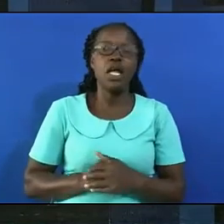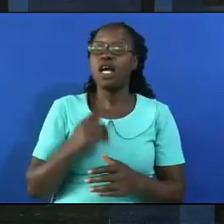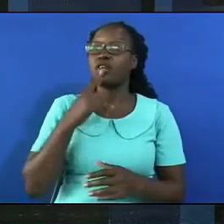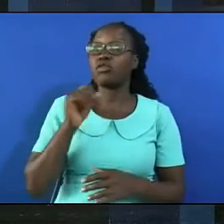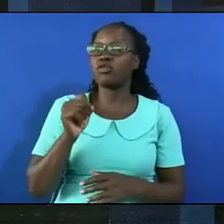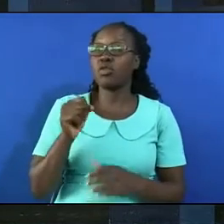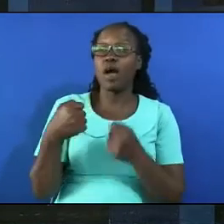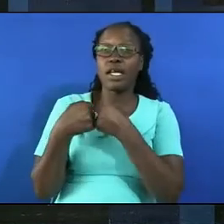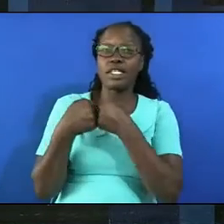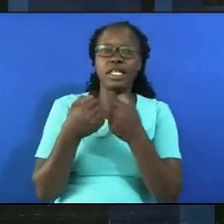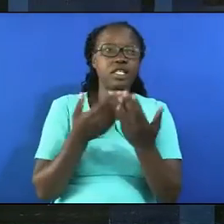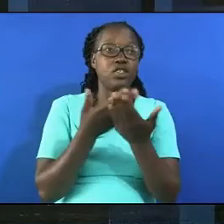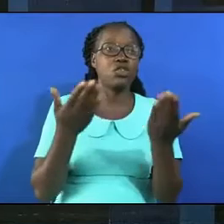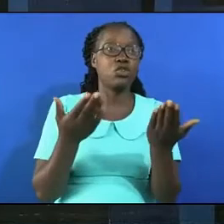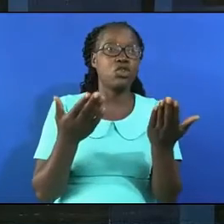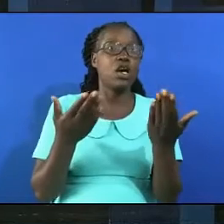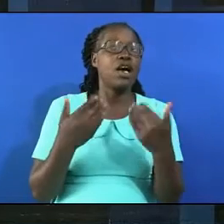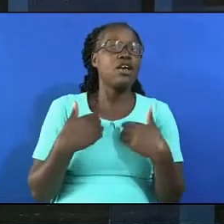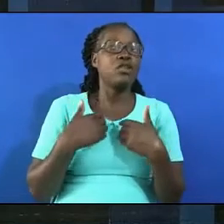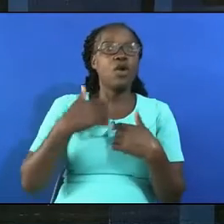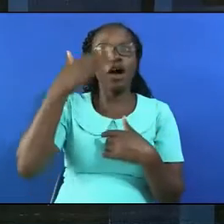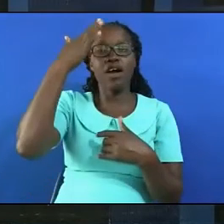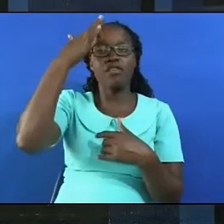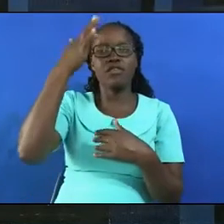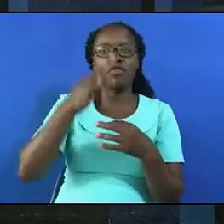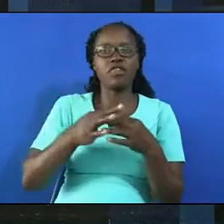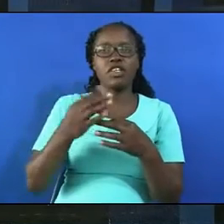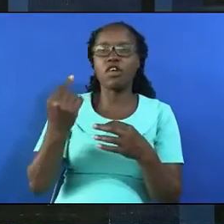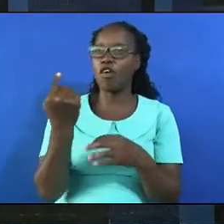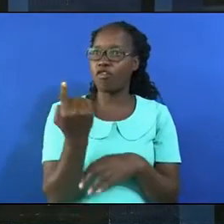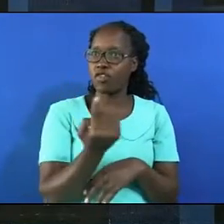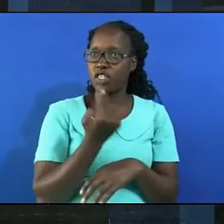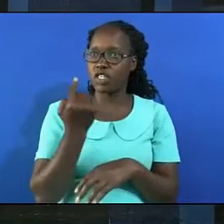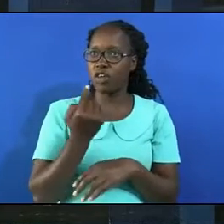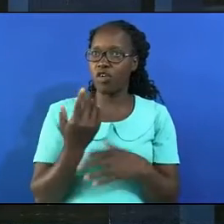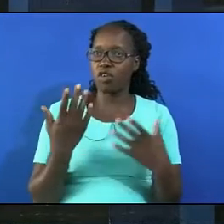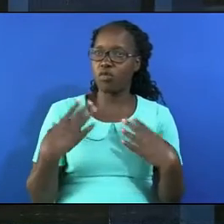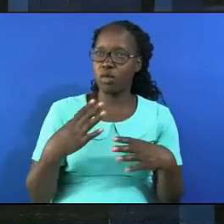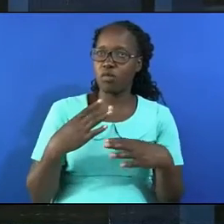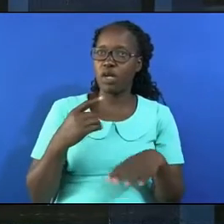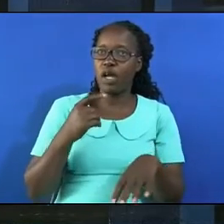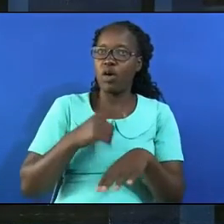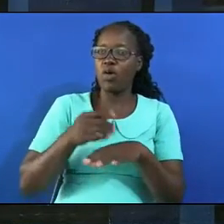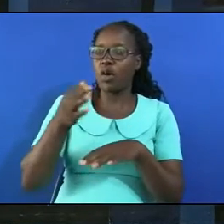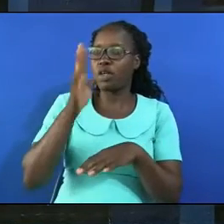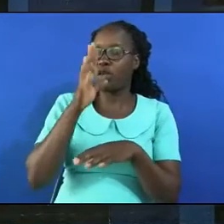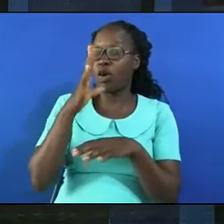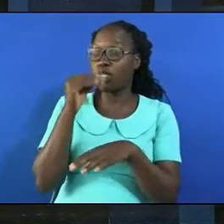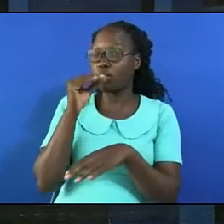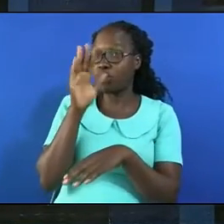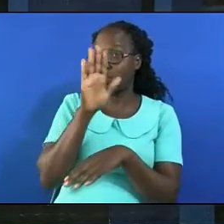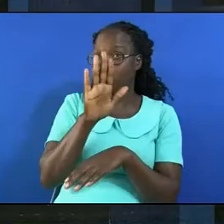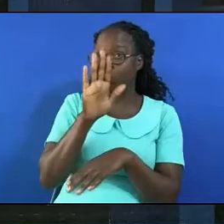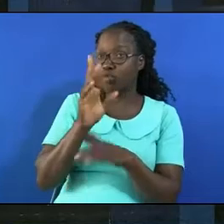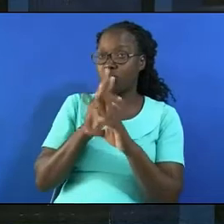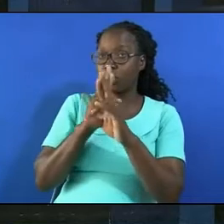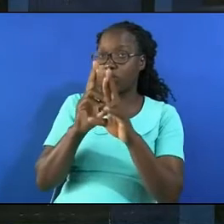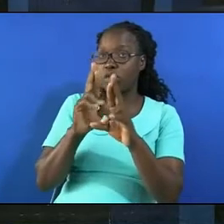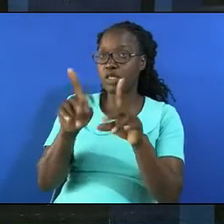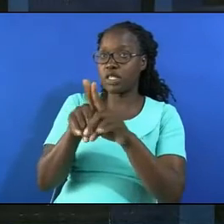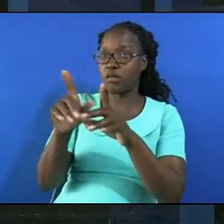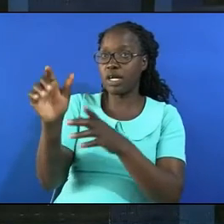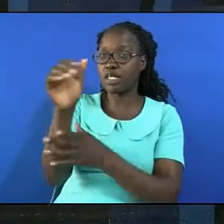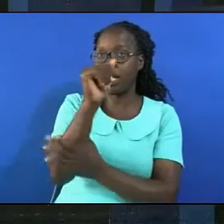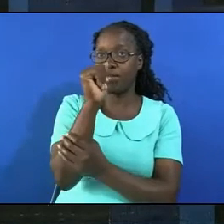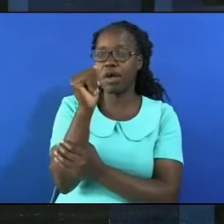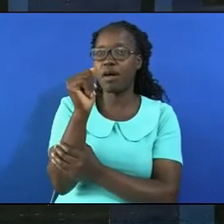And so I want to challenge you to have the faith of the single people. When God speaks to you, respond like